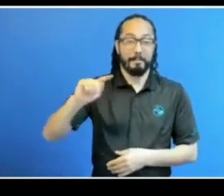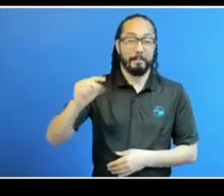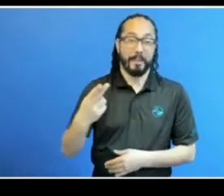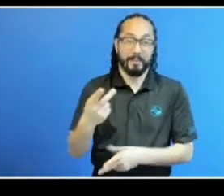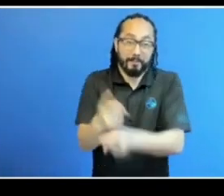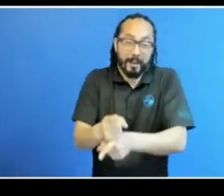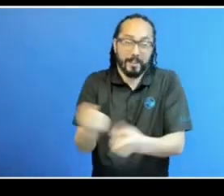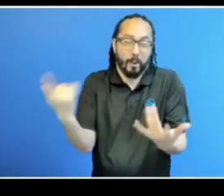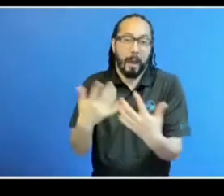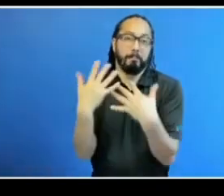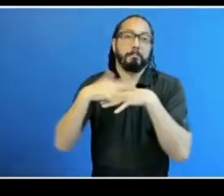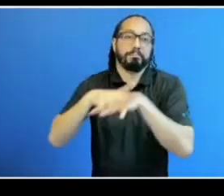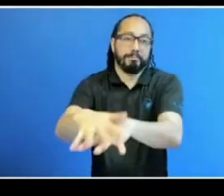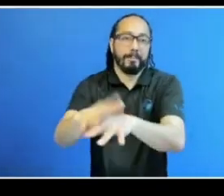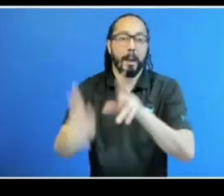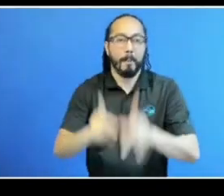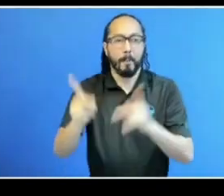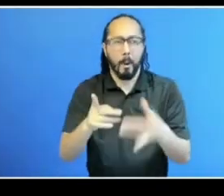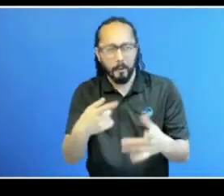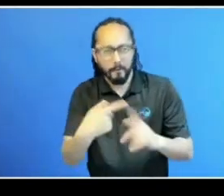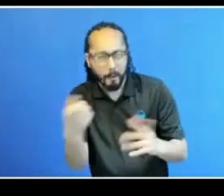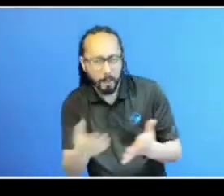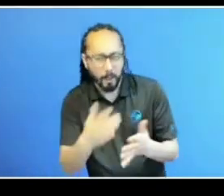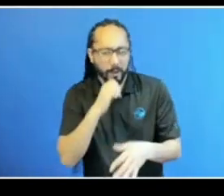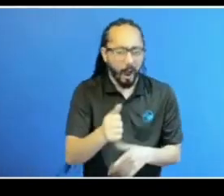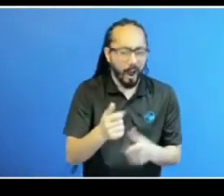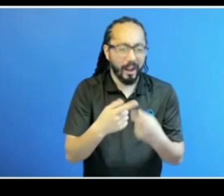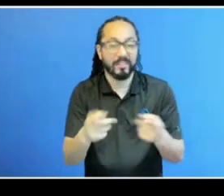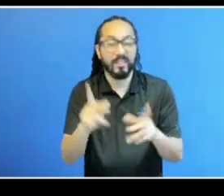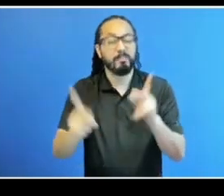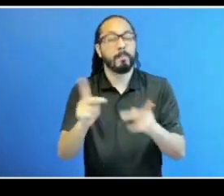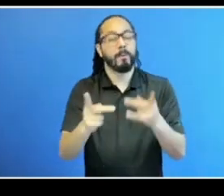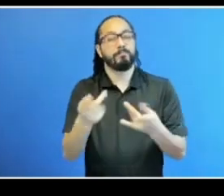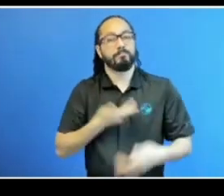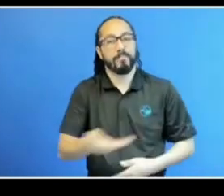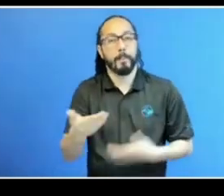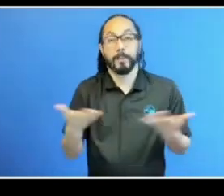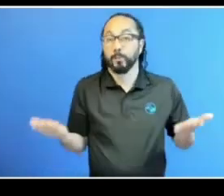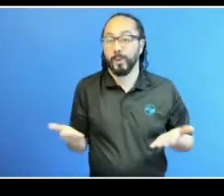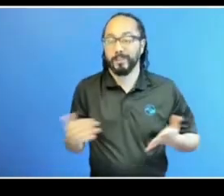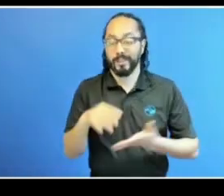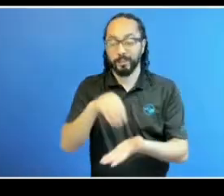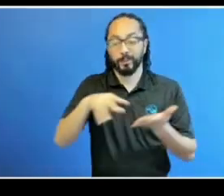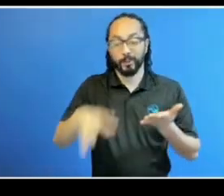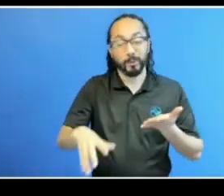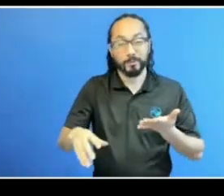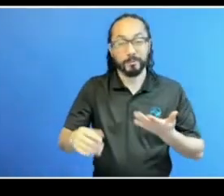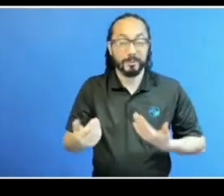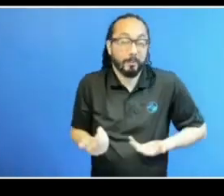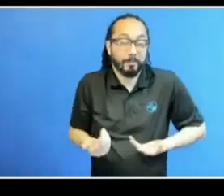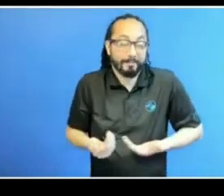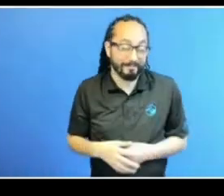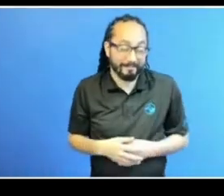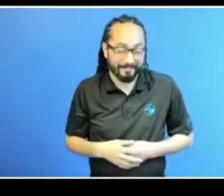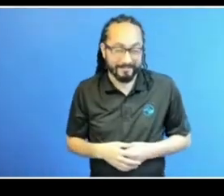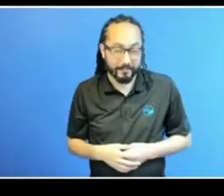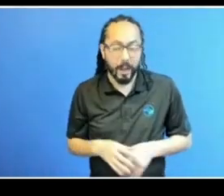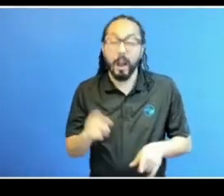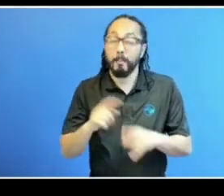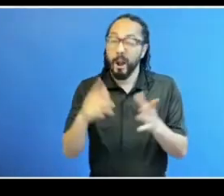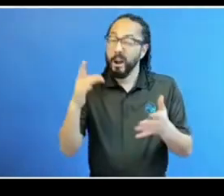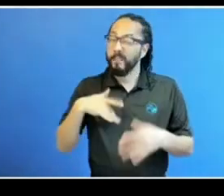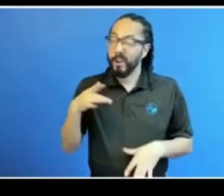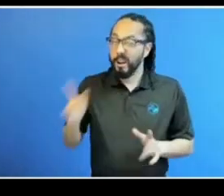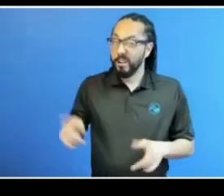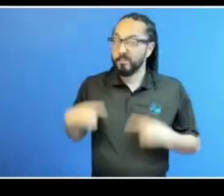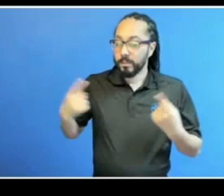tell I wasn't from here. So everyone just was embracing me as a student, really. So I enjoyed it. But I think being a student is the hardest thing everyone has to